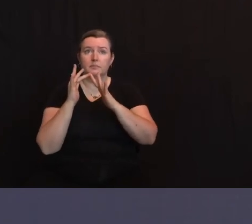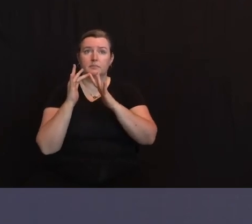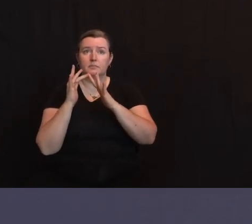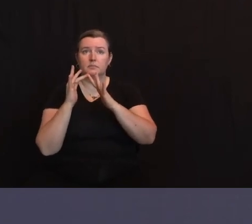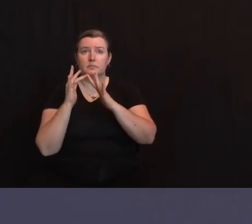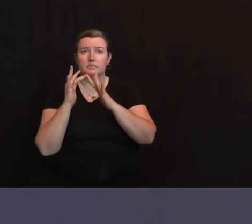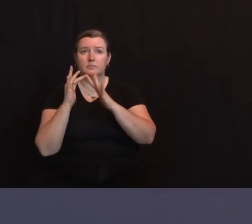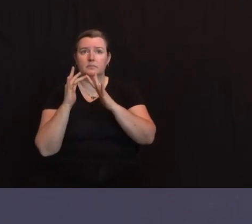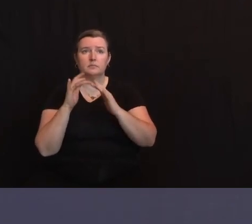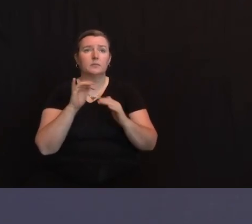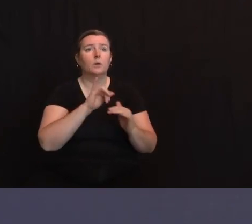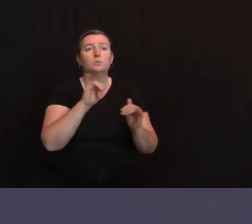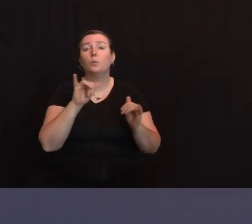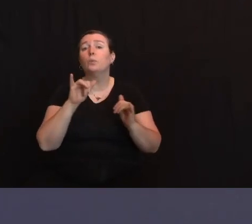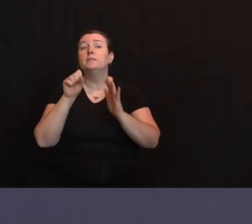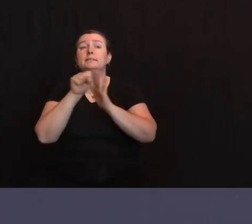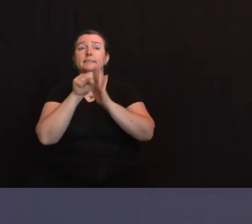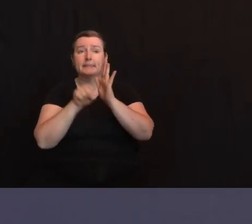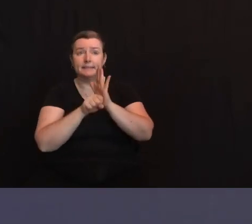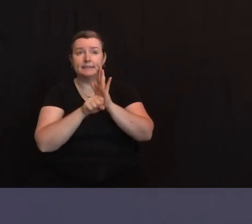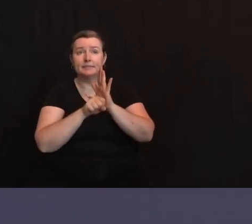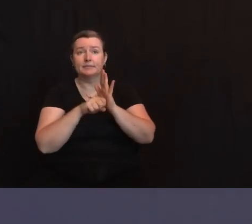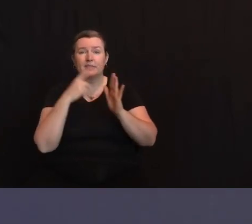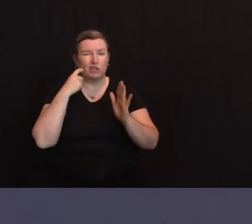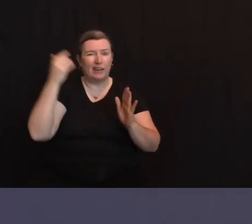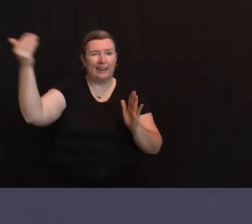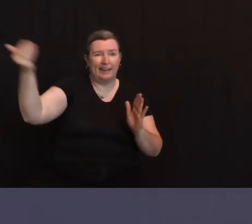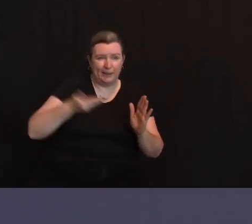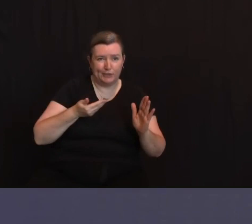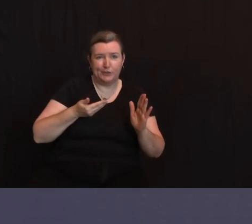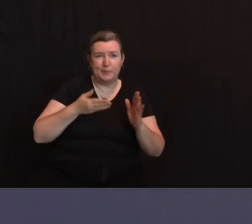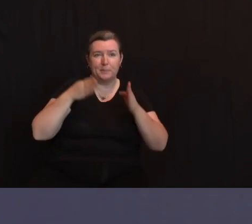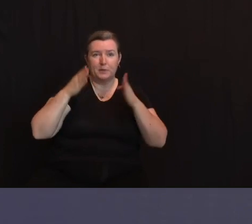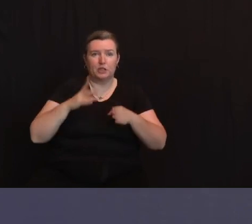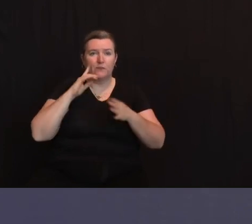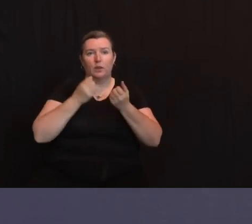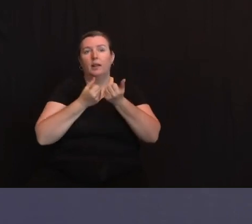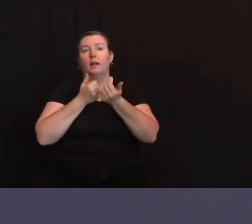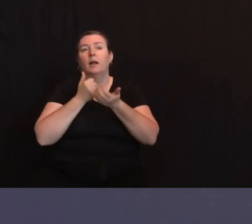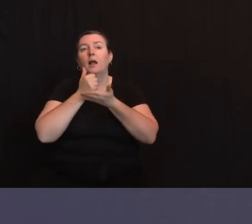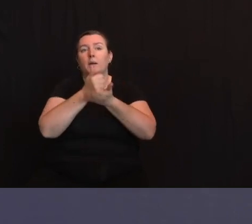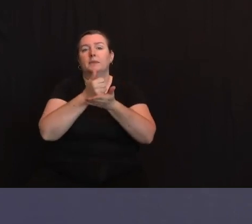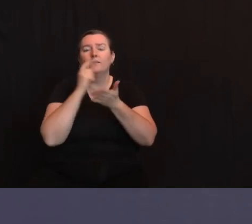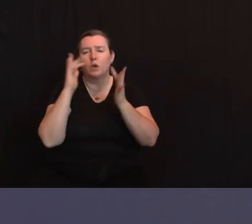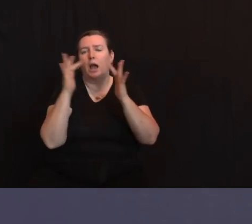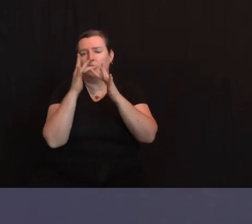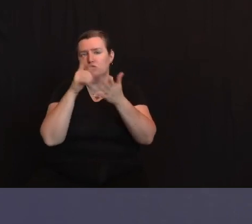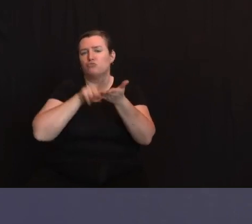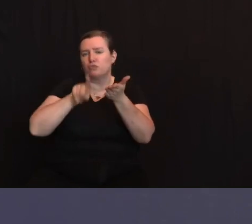state hired another entity to assist with the contact tracing core? Thank you.